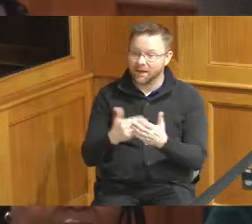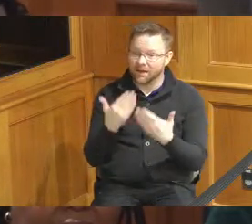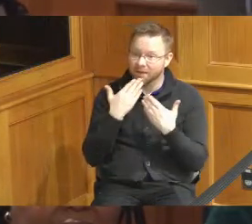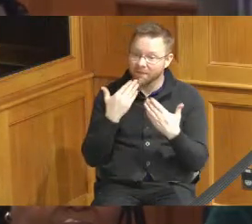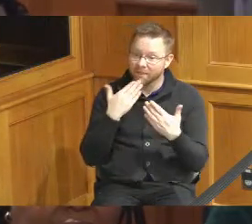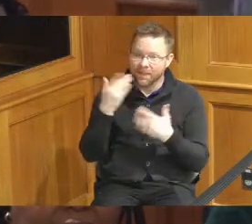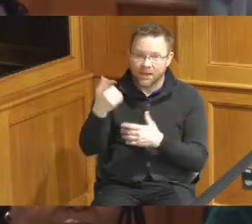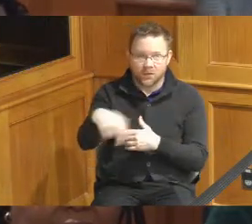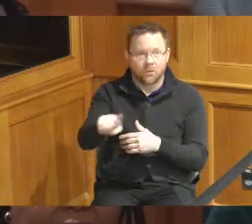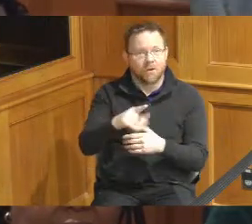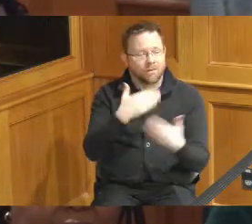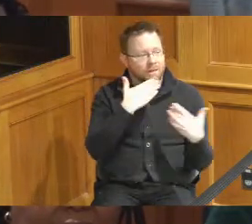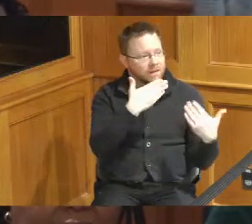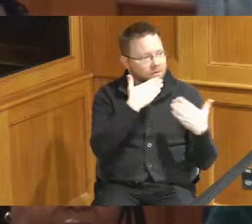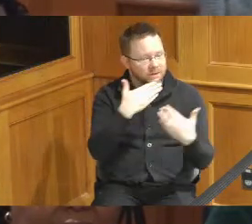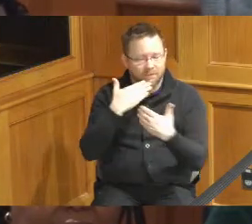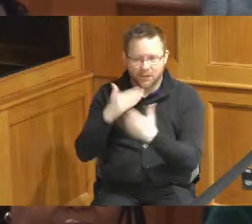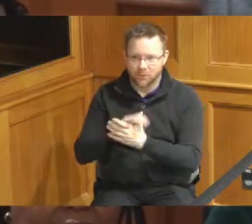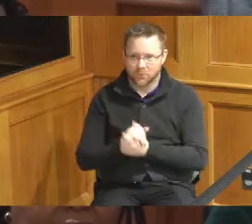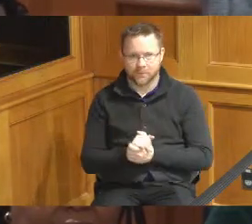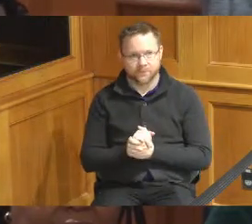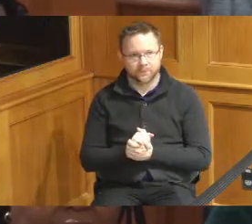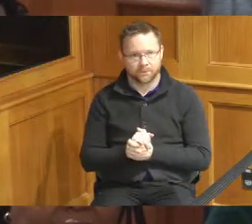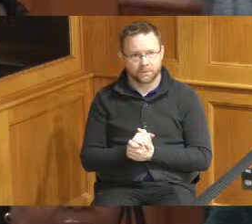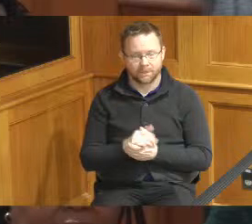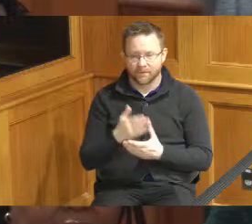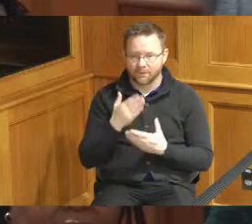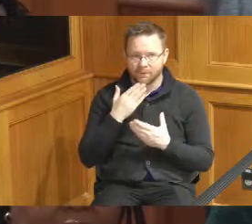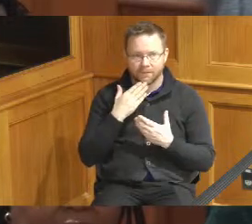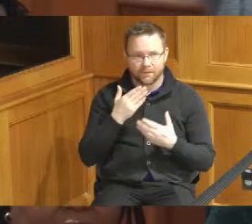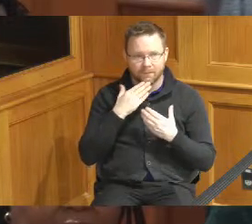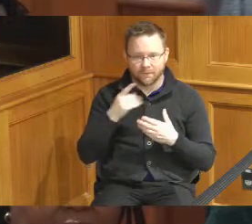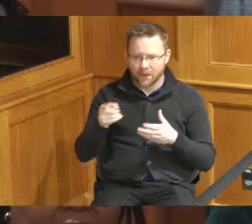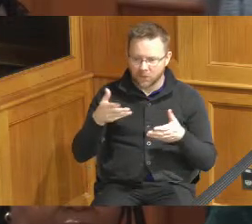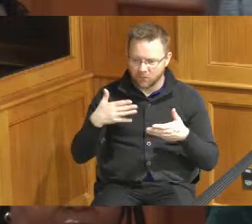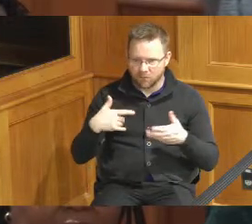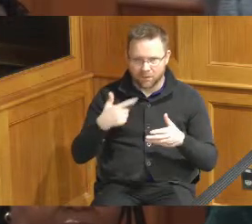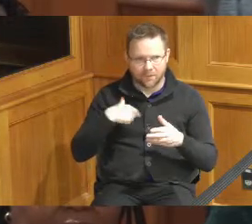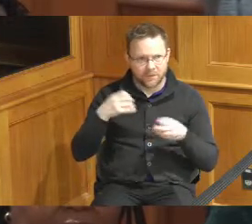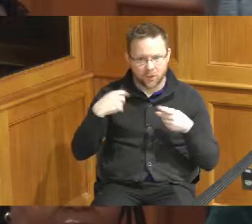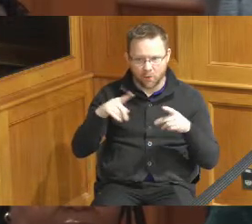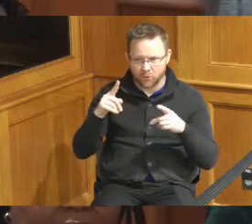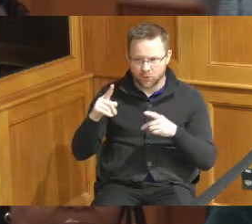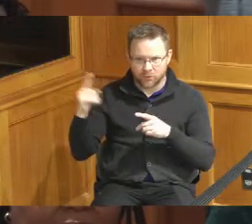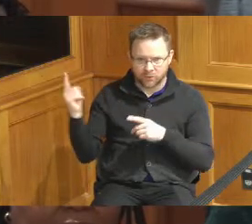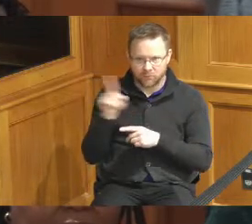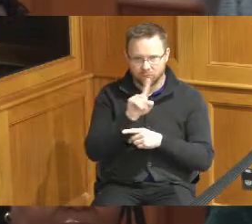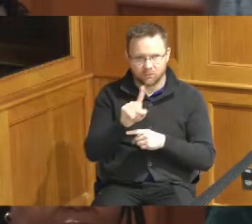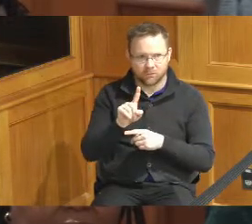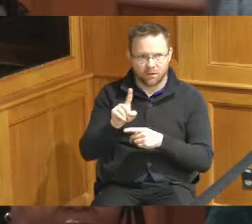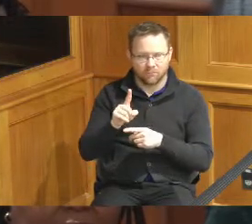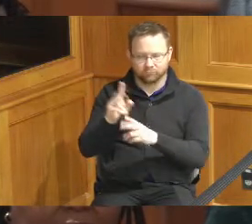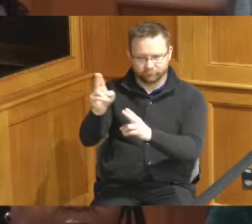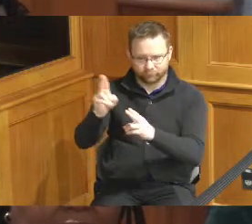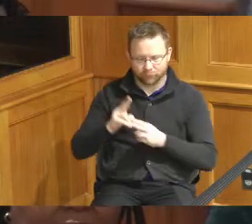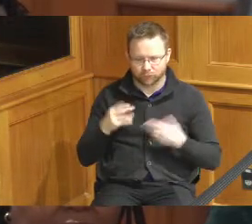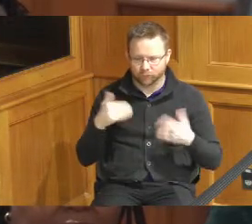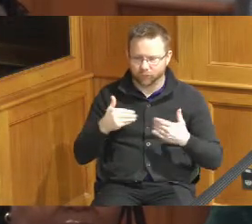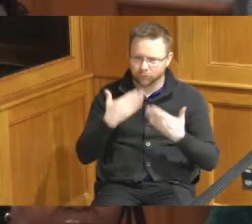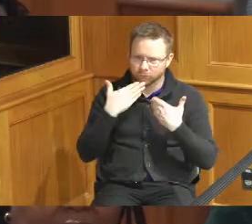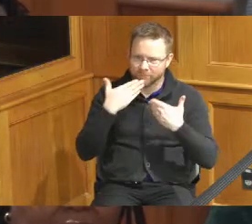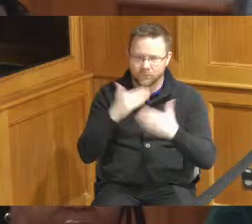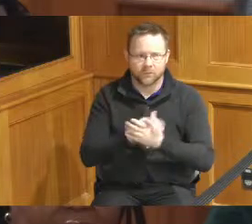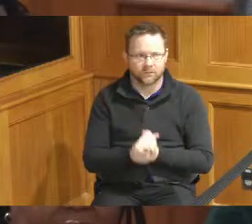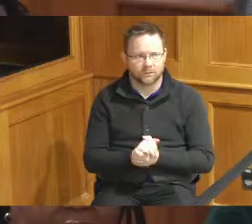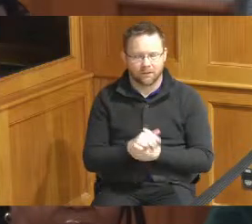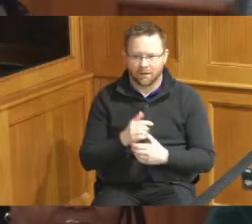you, and thank you for letting me have a proclamation under your establishment. I'm grateful,